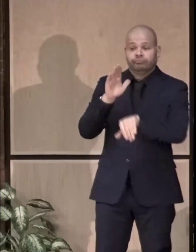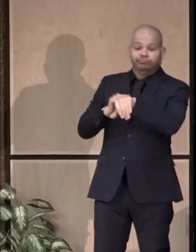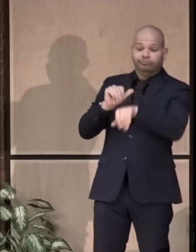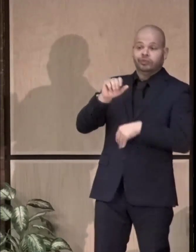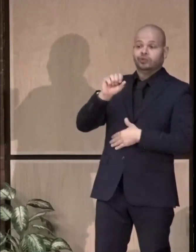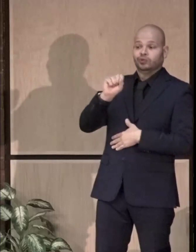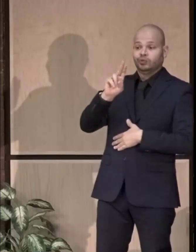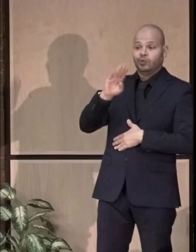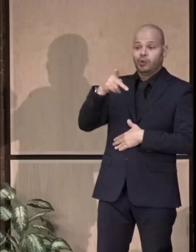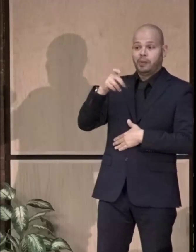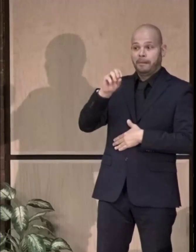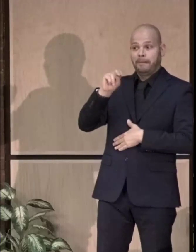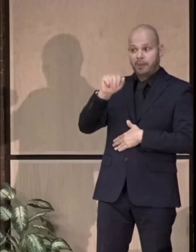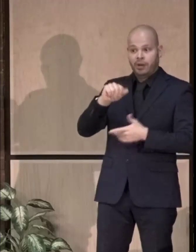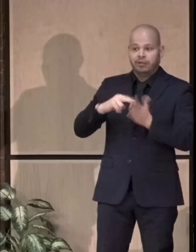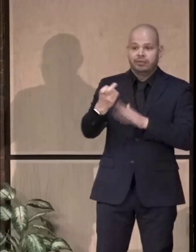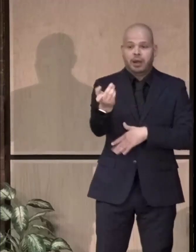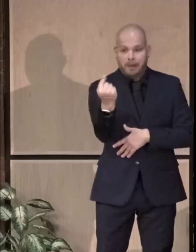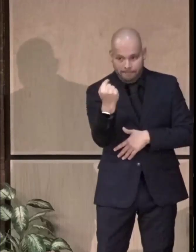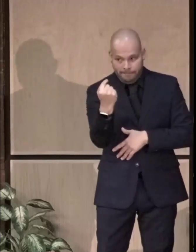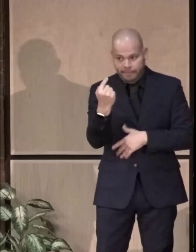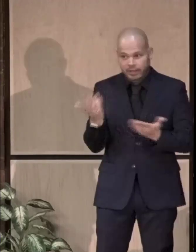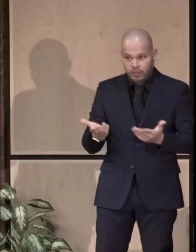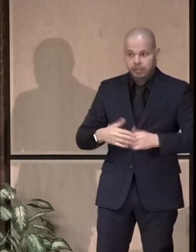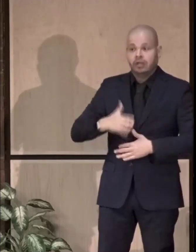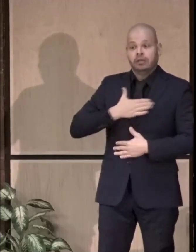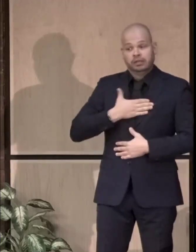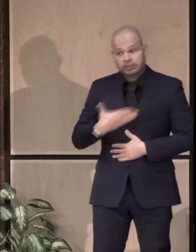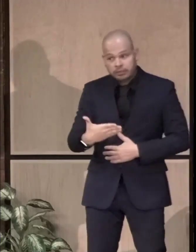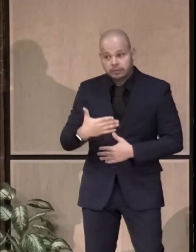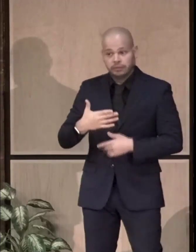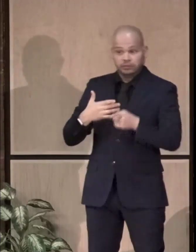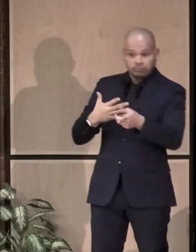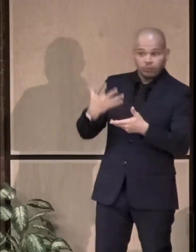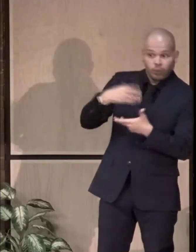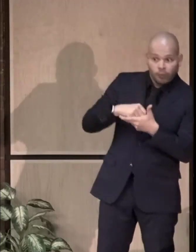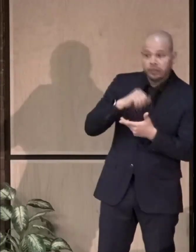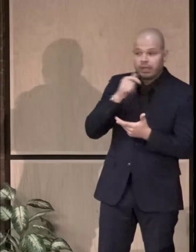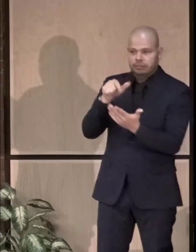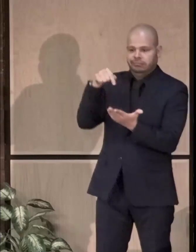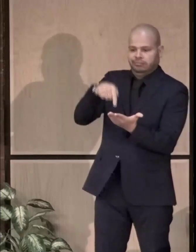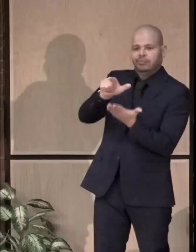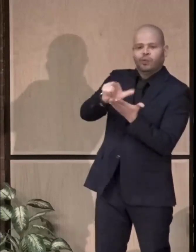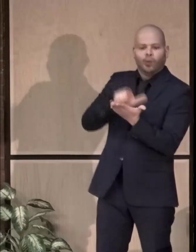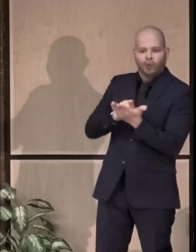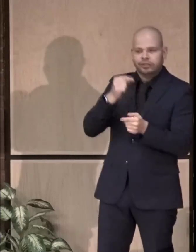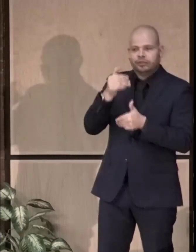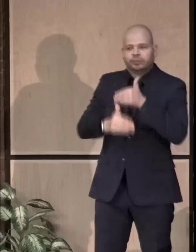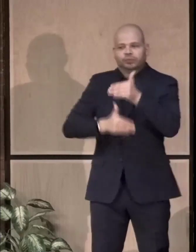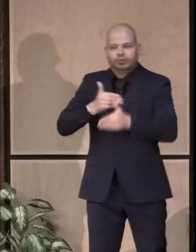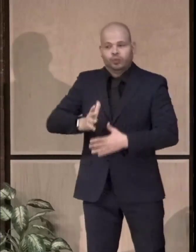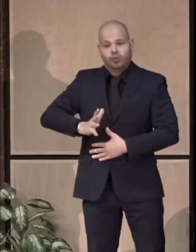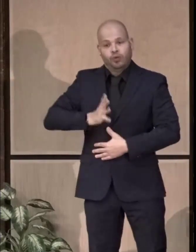not for a lack of cooperation on his part, but just in order to preserve the sort of formality between the